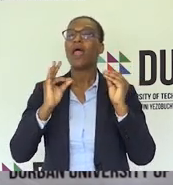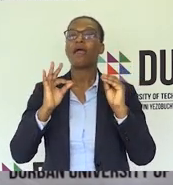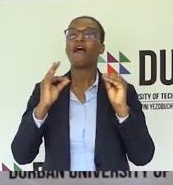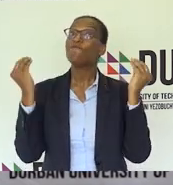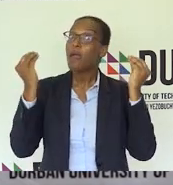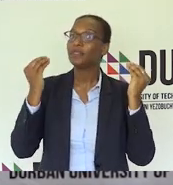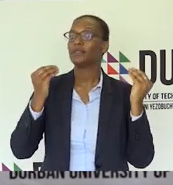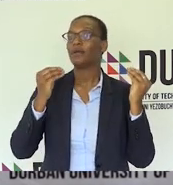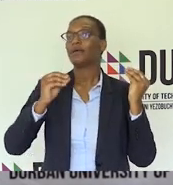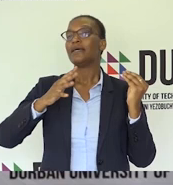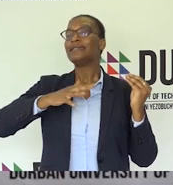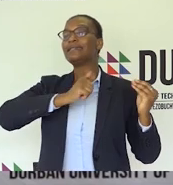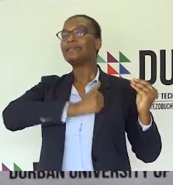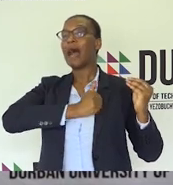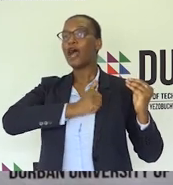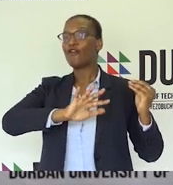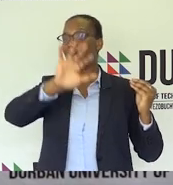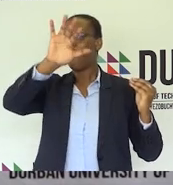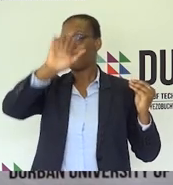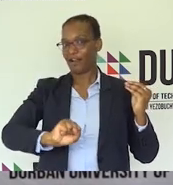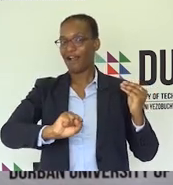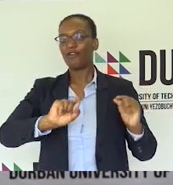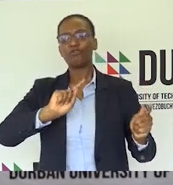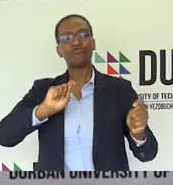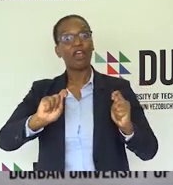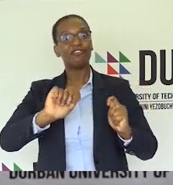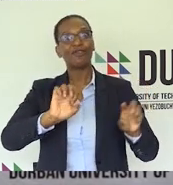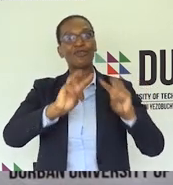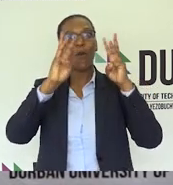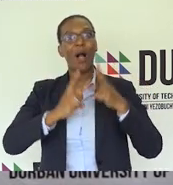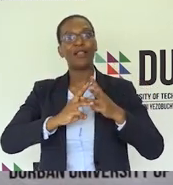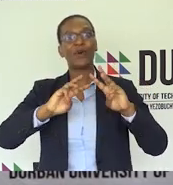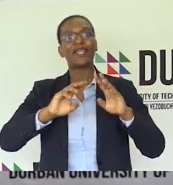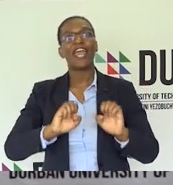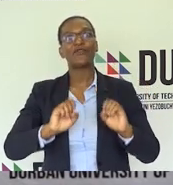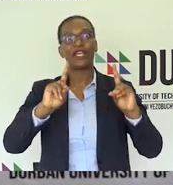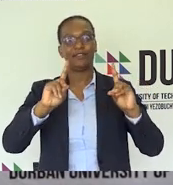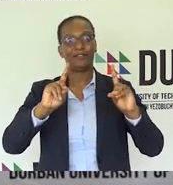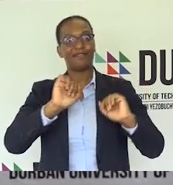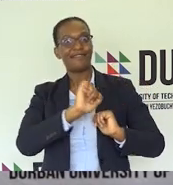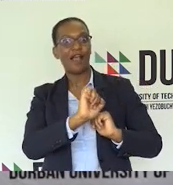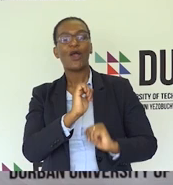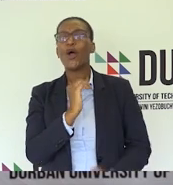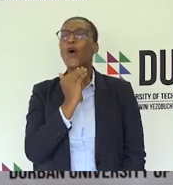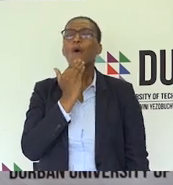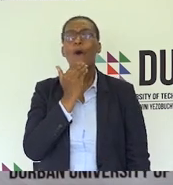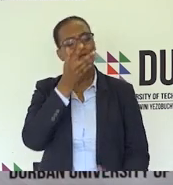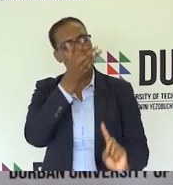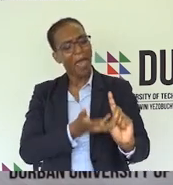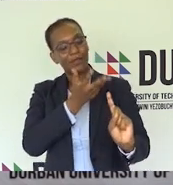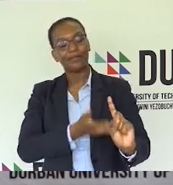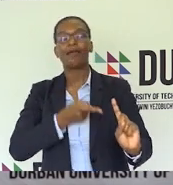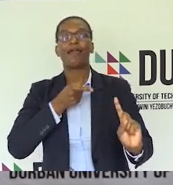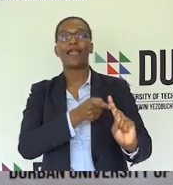influential grandson of Africa who has changed the world with his education. This is none other than Barack